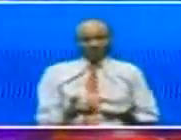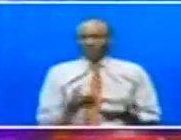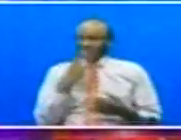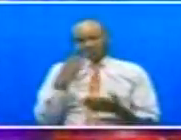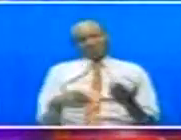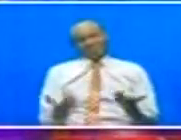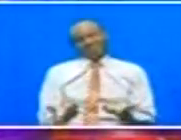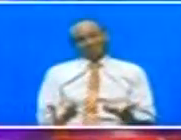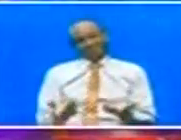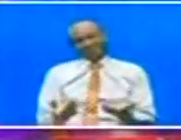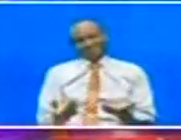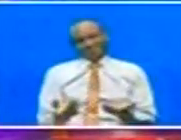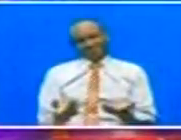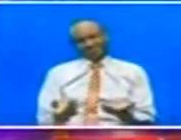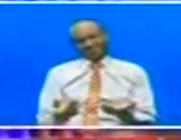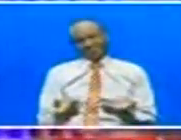way.